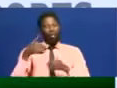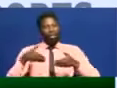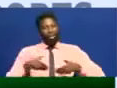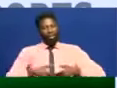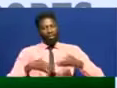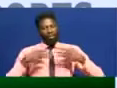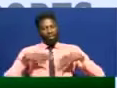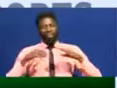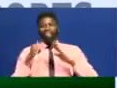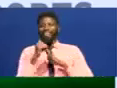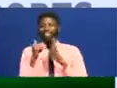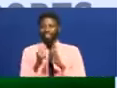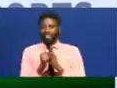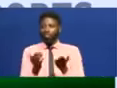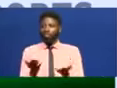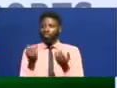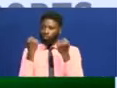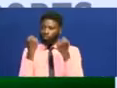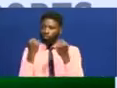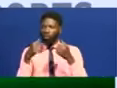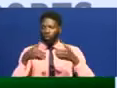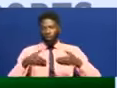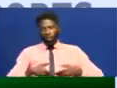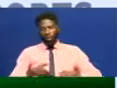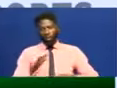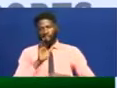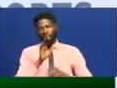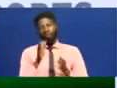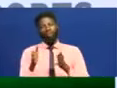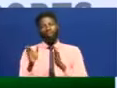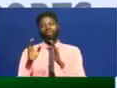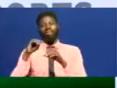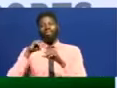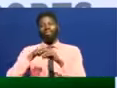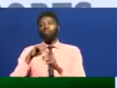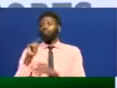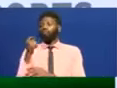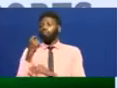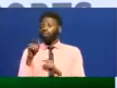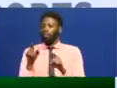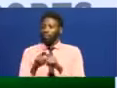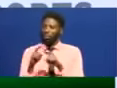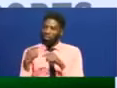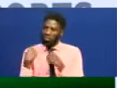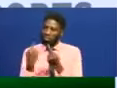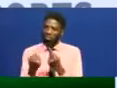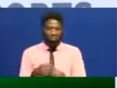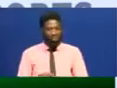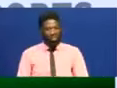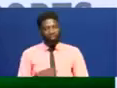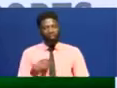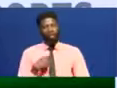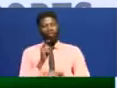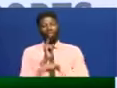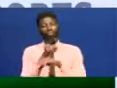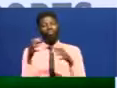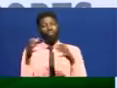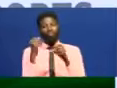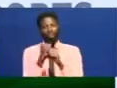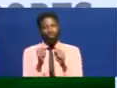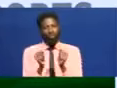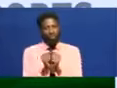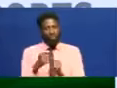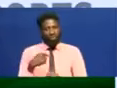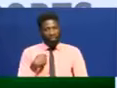Agenda, the space of the youth in this country will never be the same again. My warning to those of you who work with me in this space: